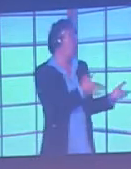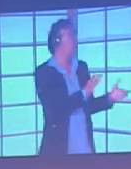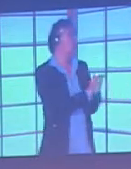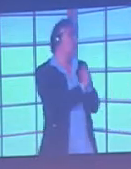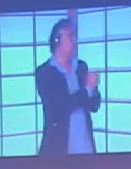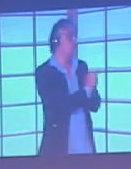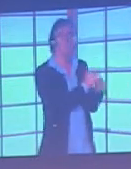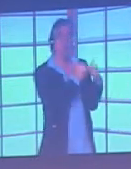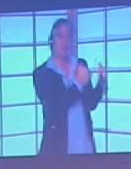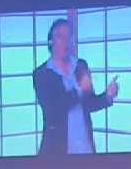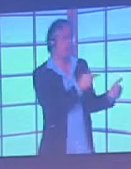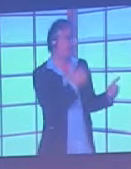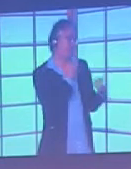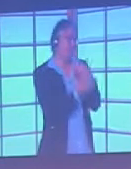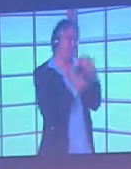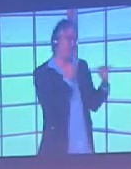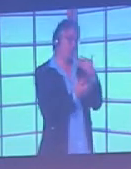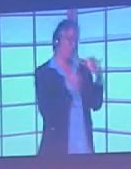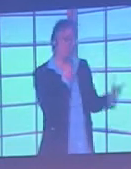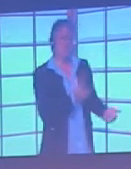thank you very much, Michal. Thank you. Thank you.